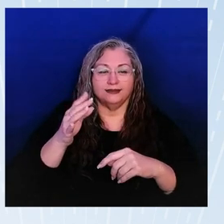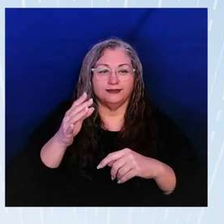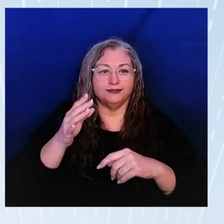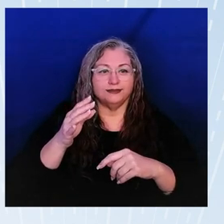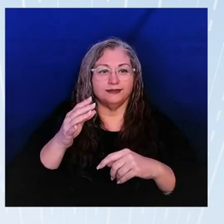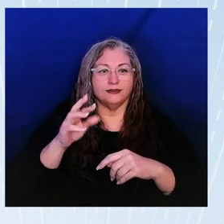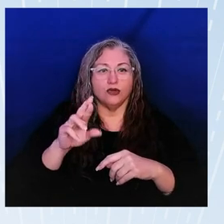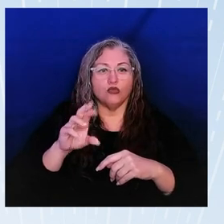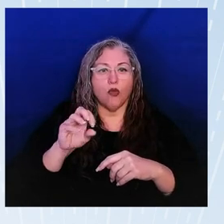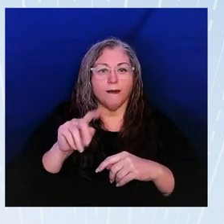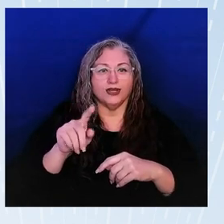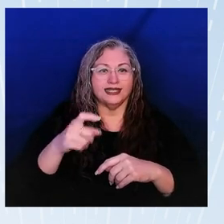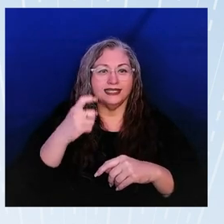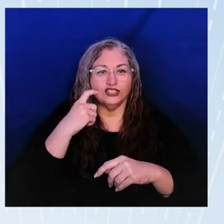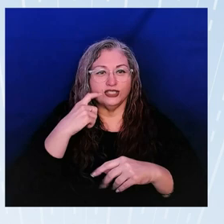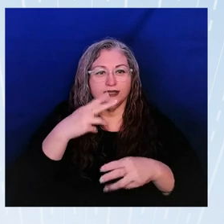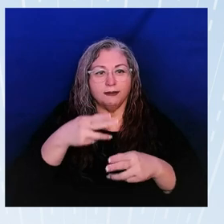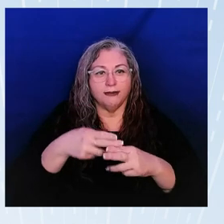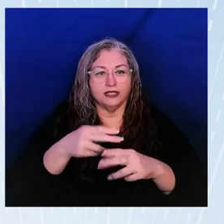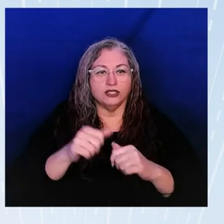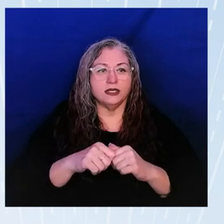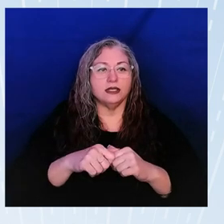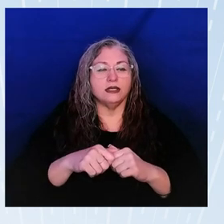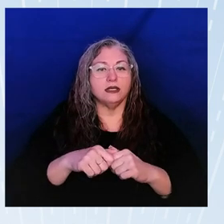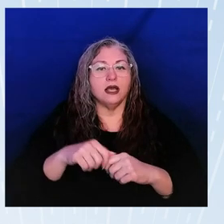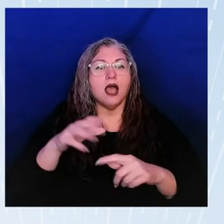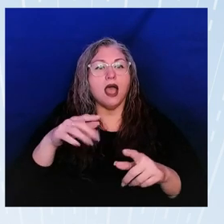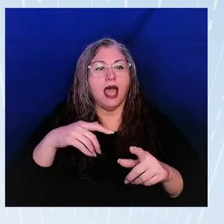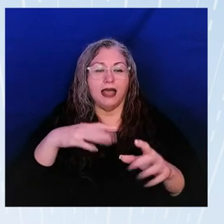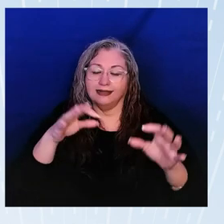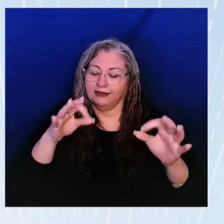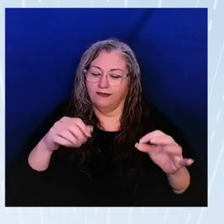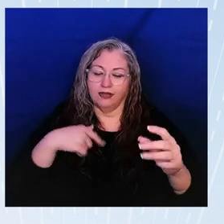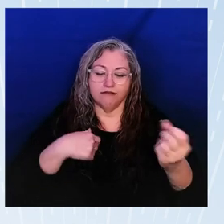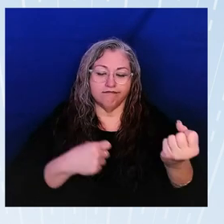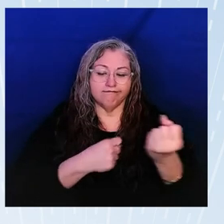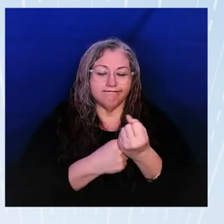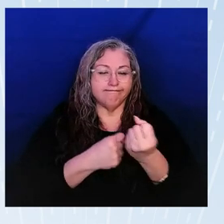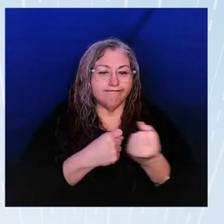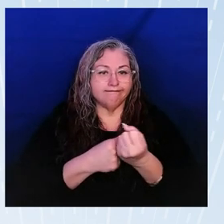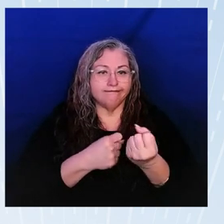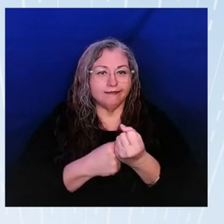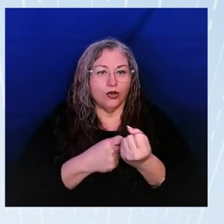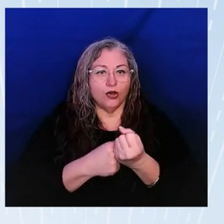Robert just mentioned. I definitely support